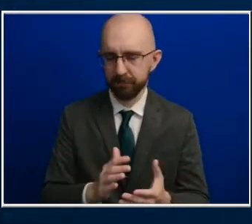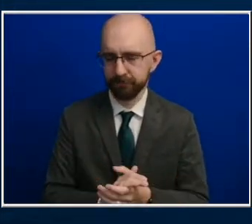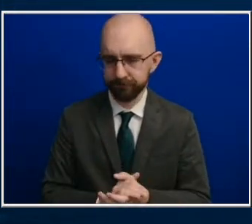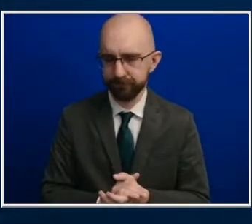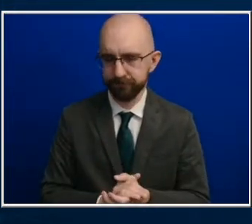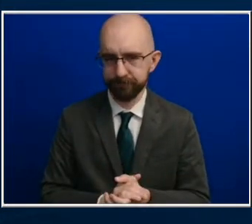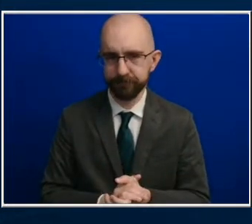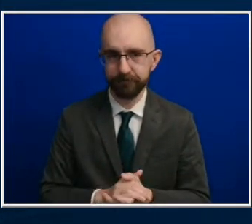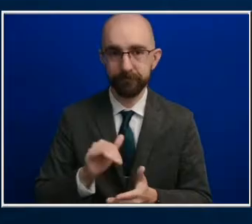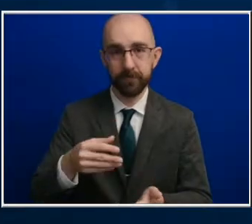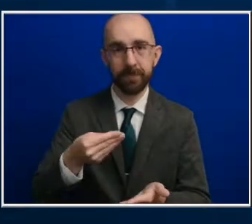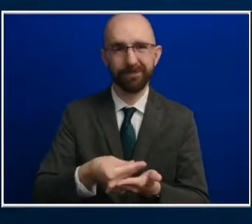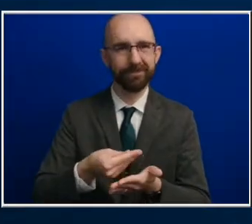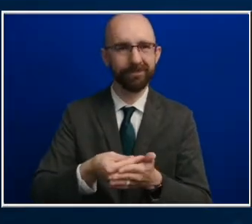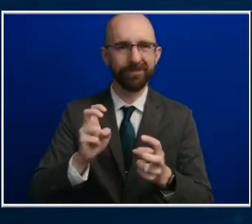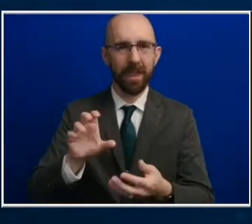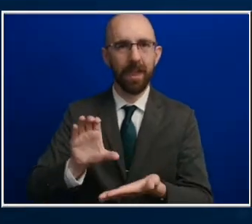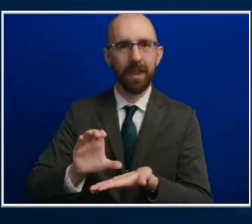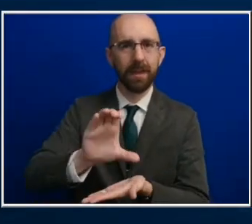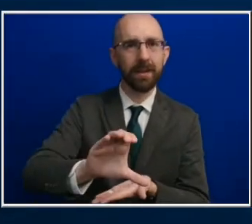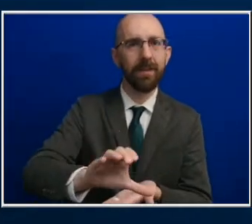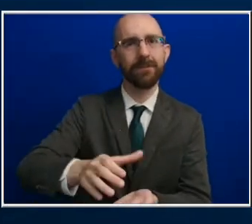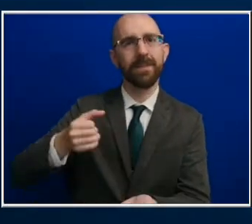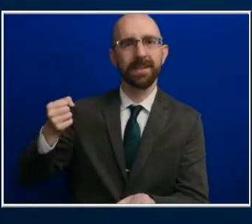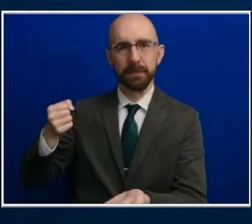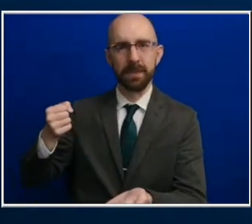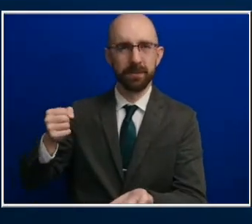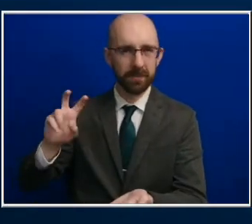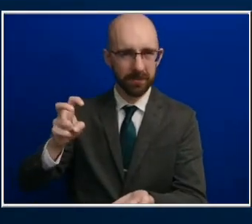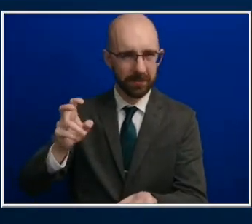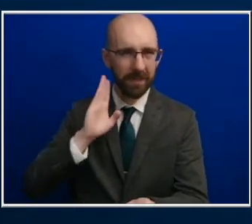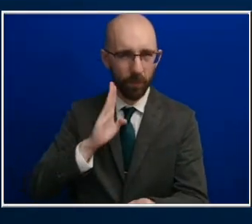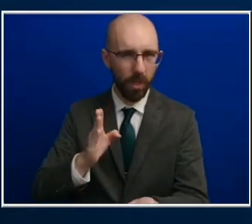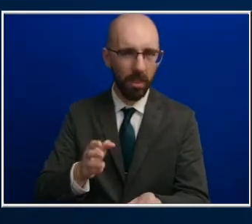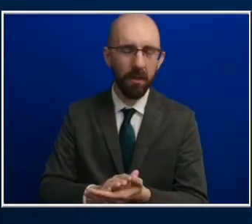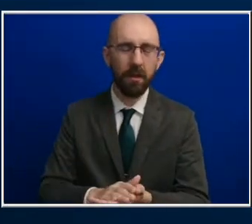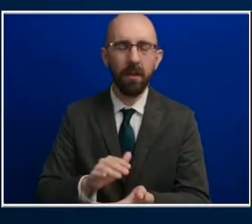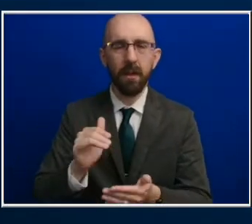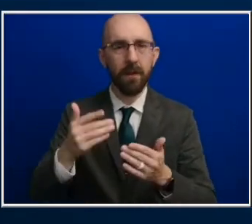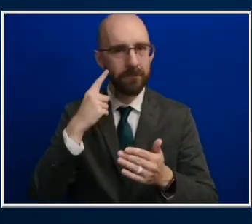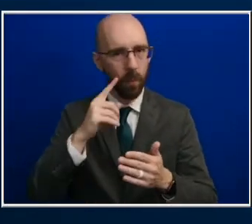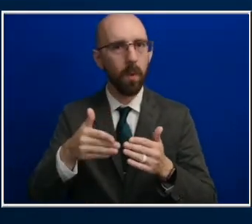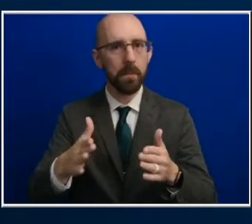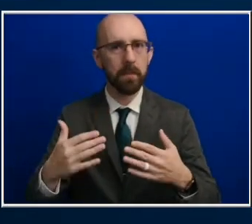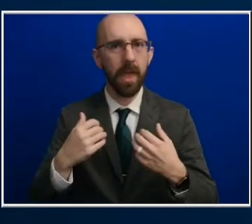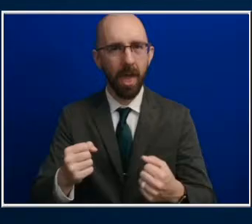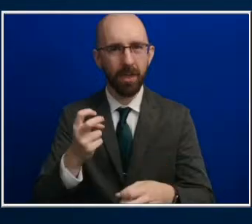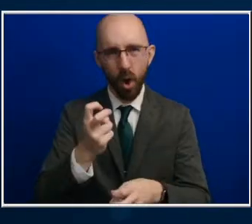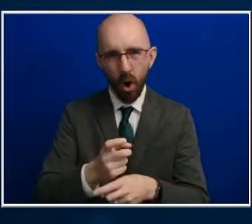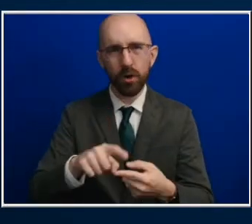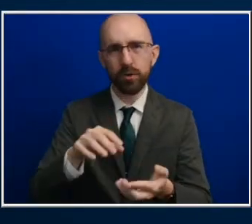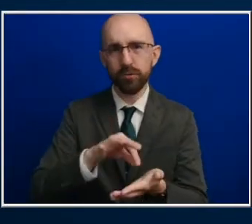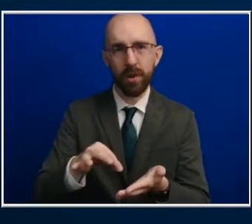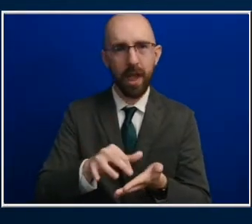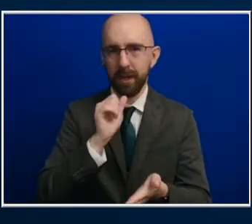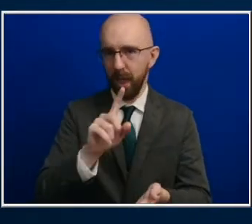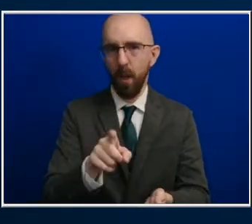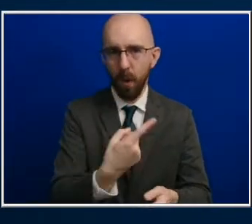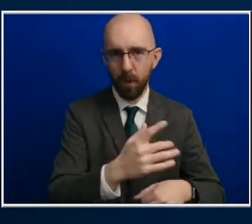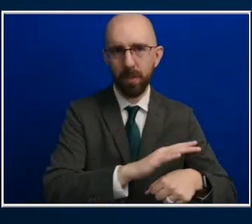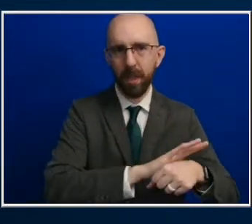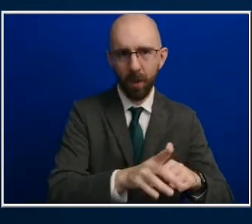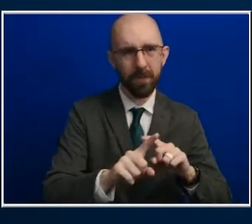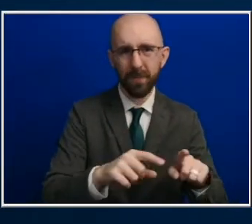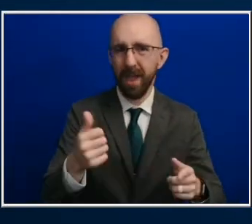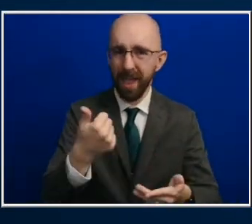divestment, if you will, the withdrawal funding for public health is going to make it harder for us to track not only this particular COVID wave, but anything else that's